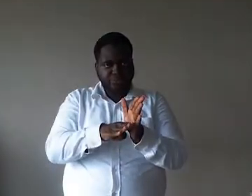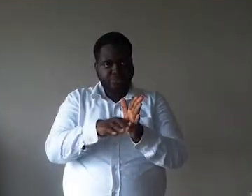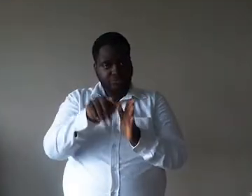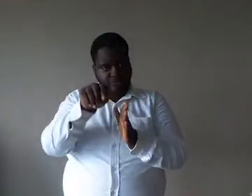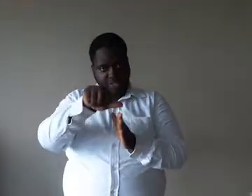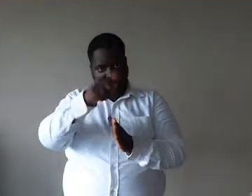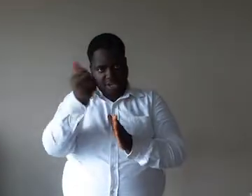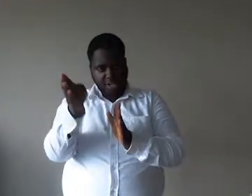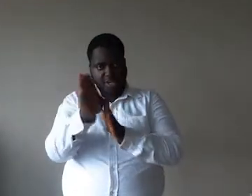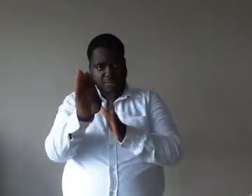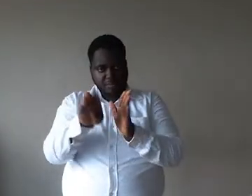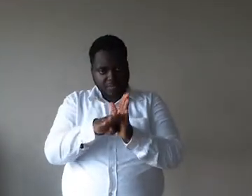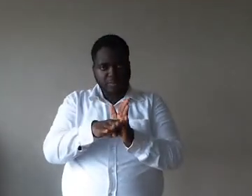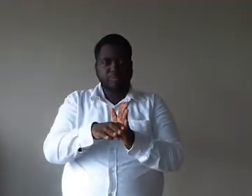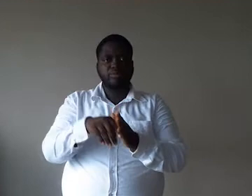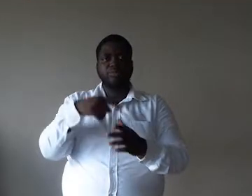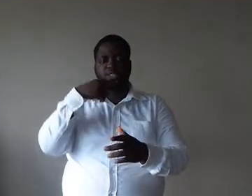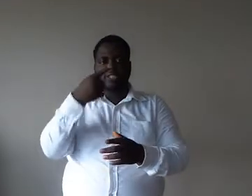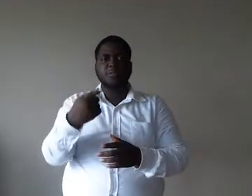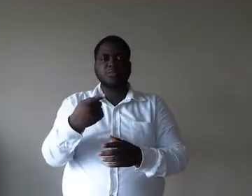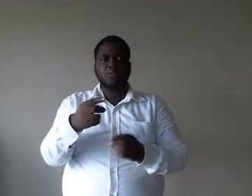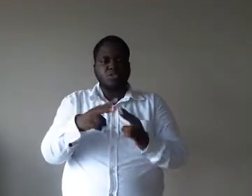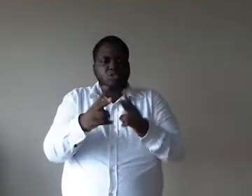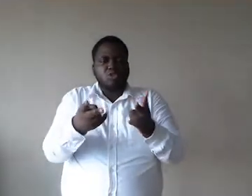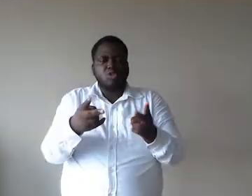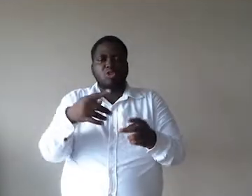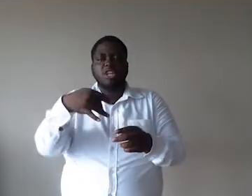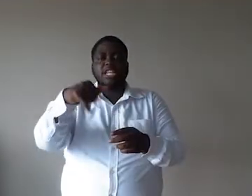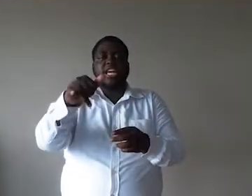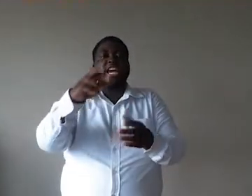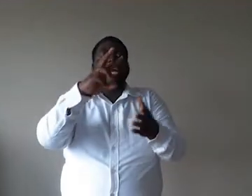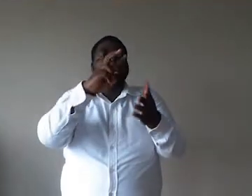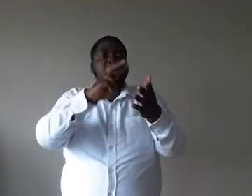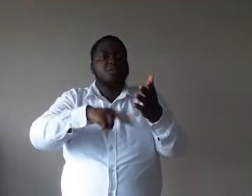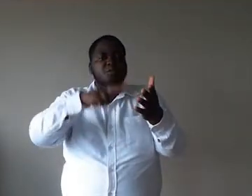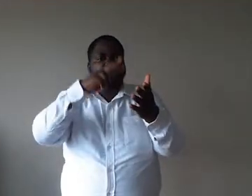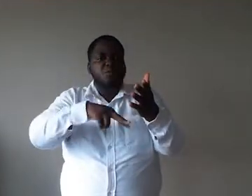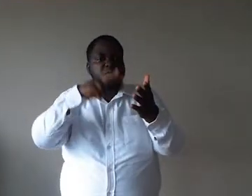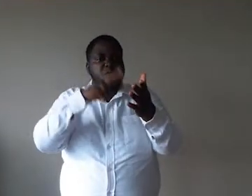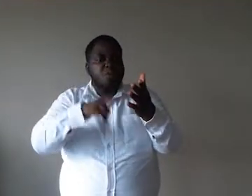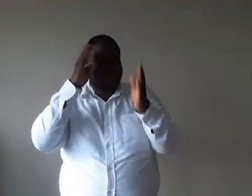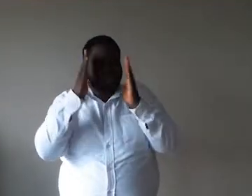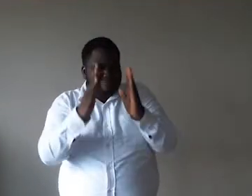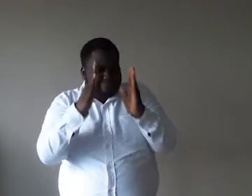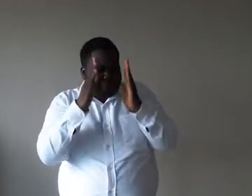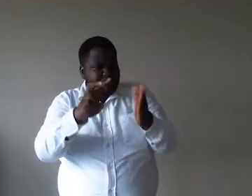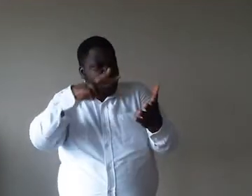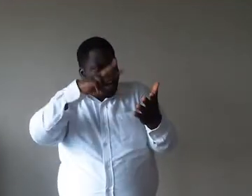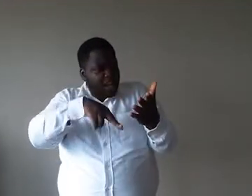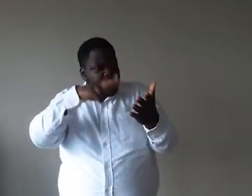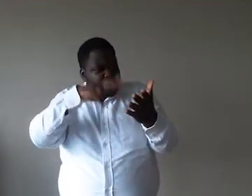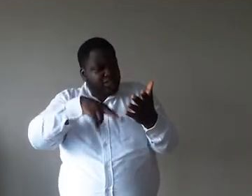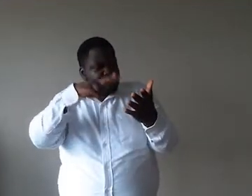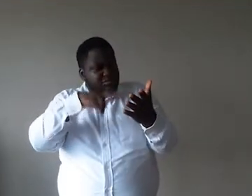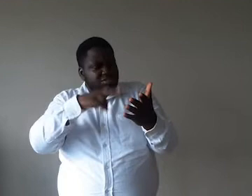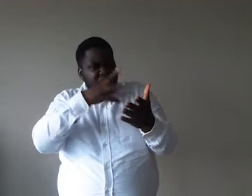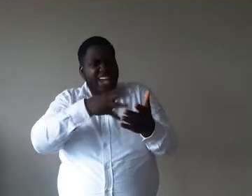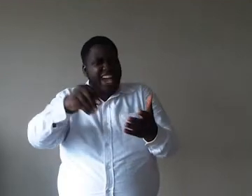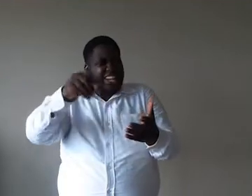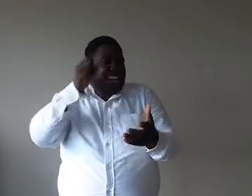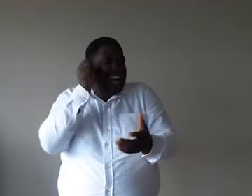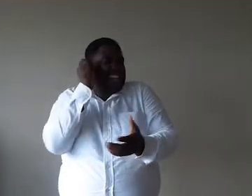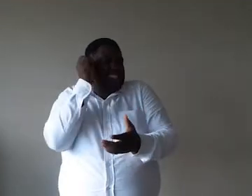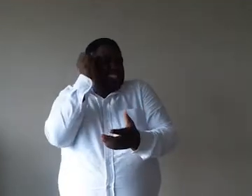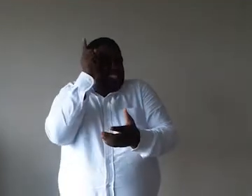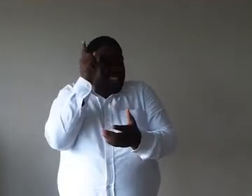God. A lot of us have left the study of the scriptures into the hands of some people called men of God. Possibly, the preacher is the